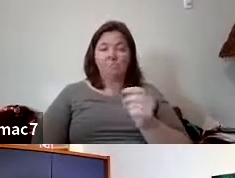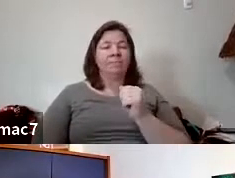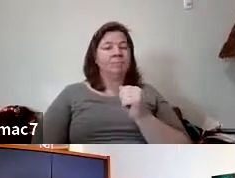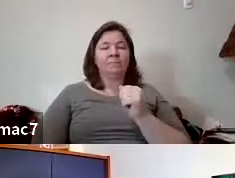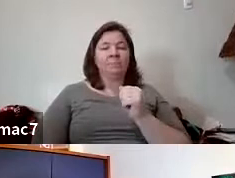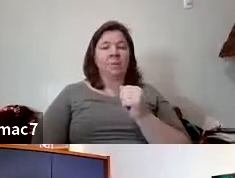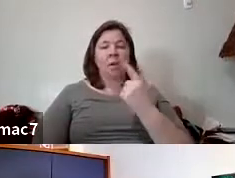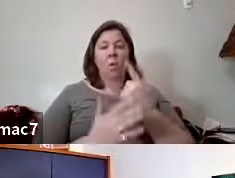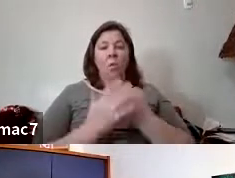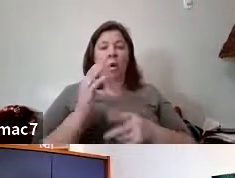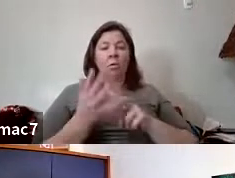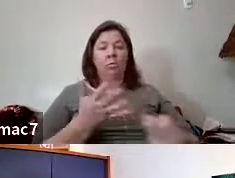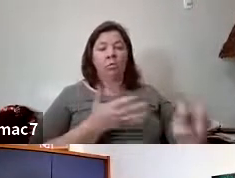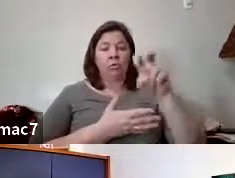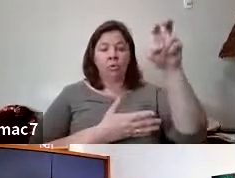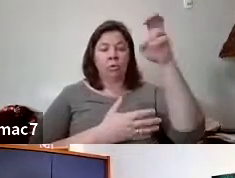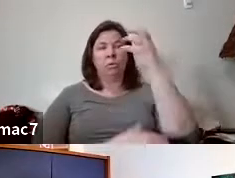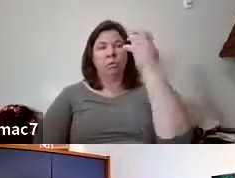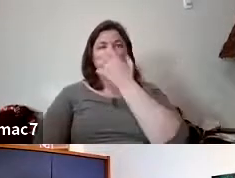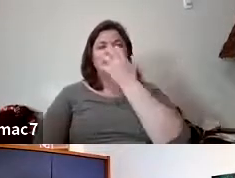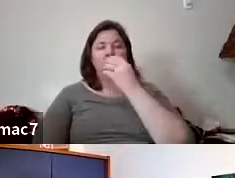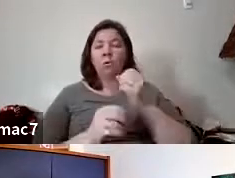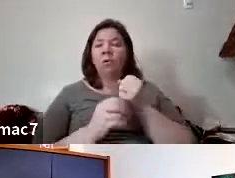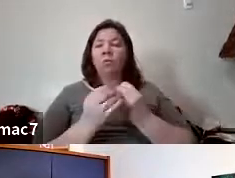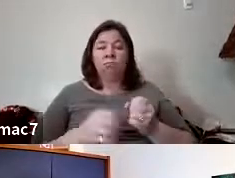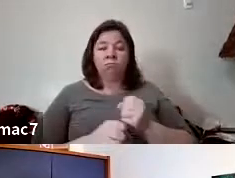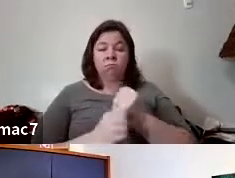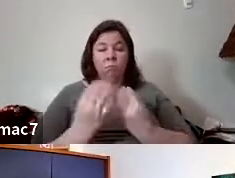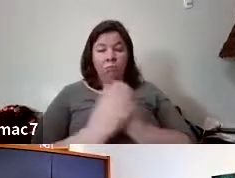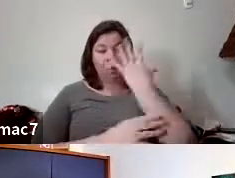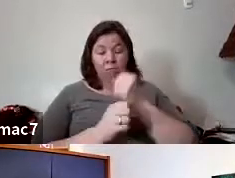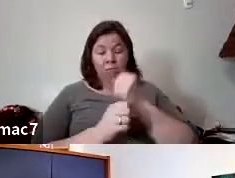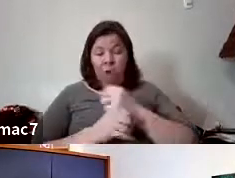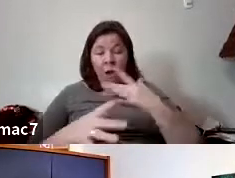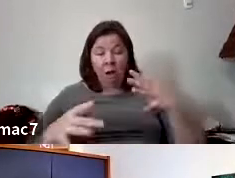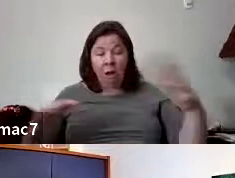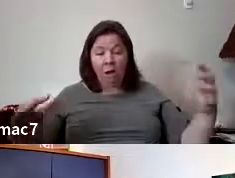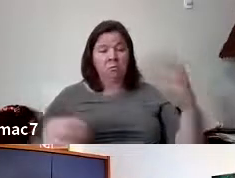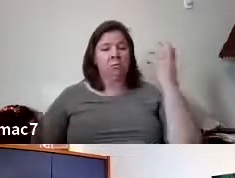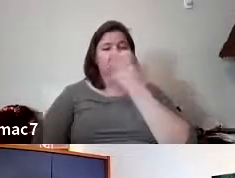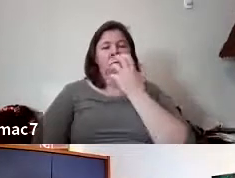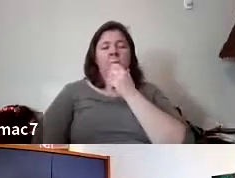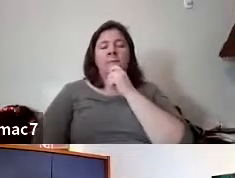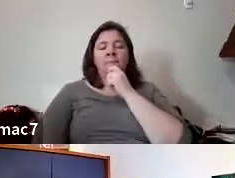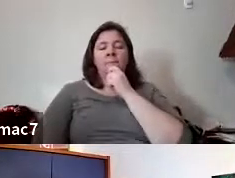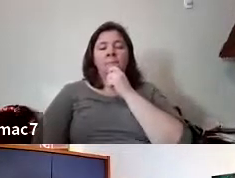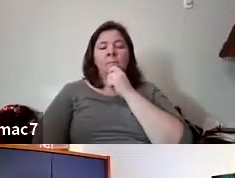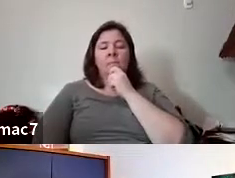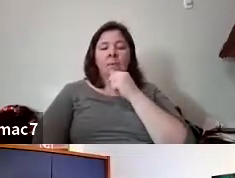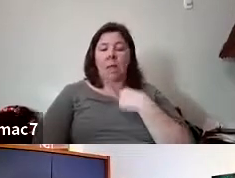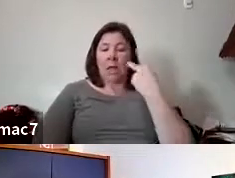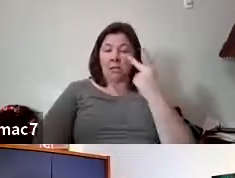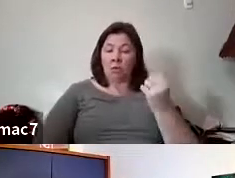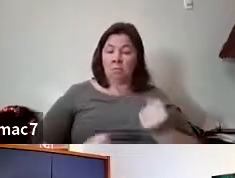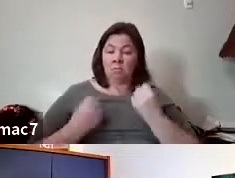what a journey it has been, what growth it has been for all of us wonderful people. I see so